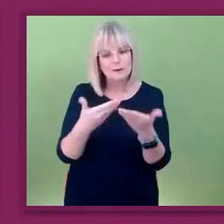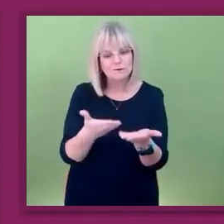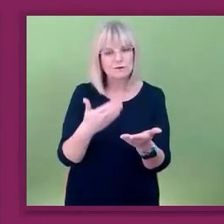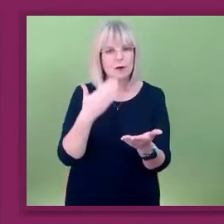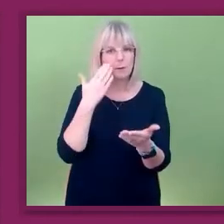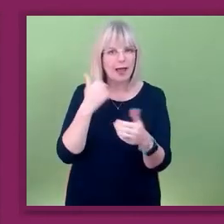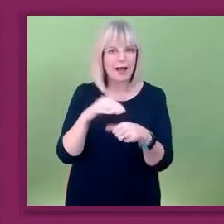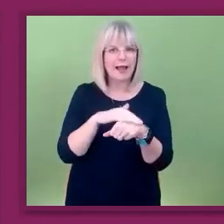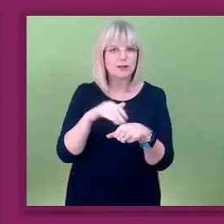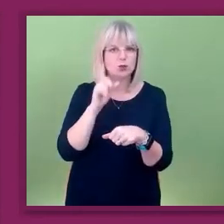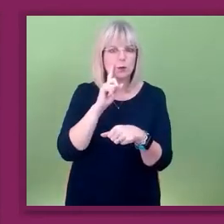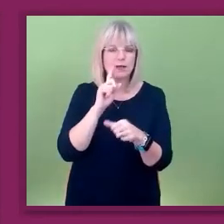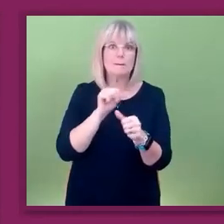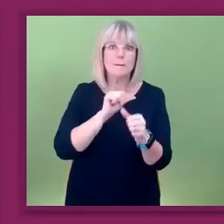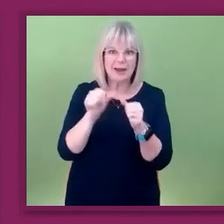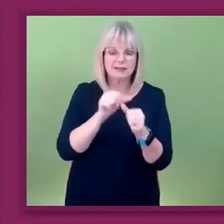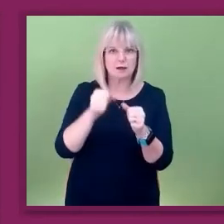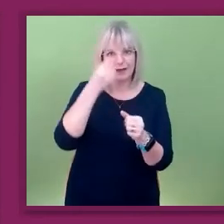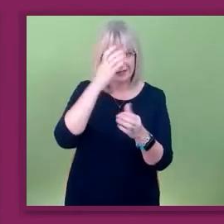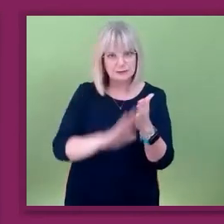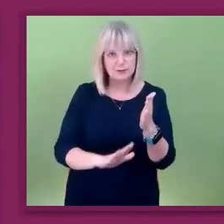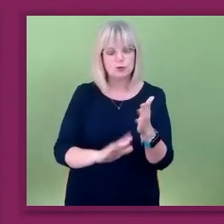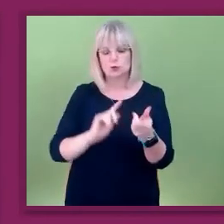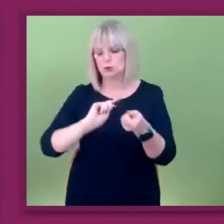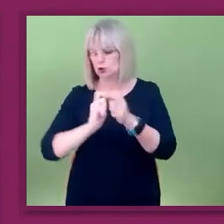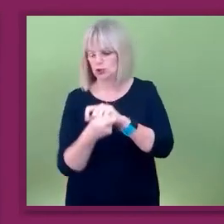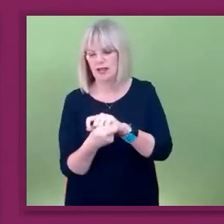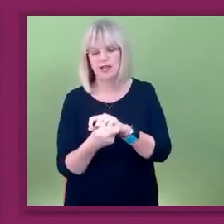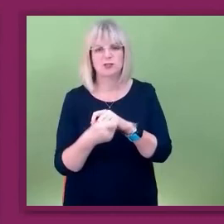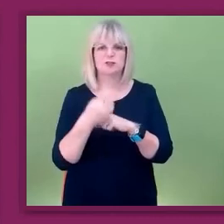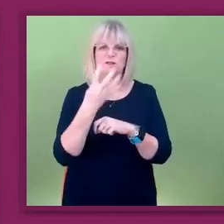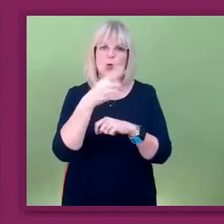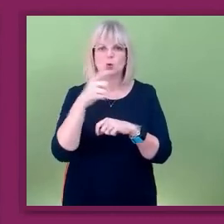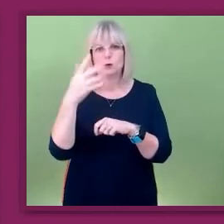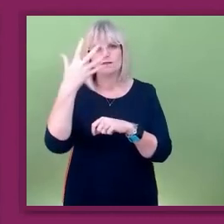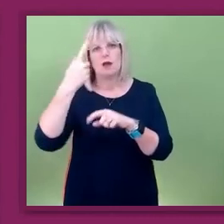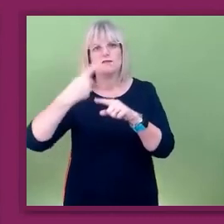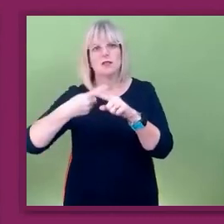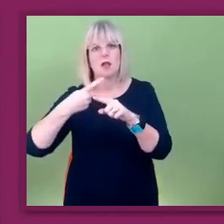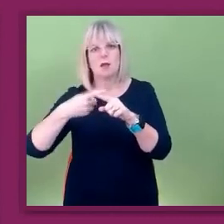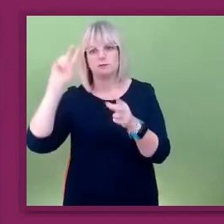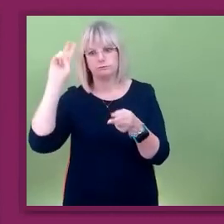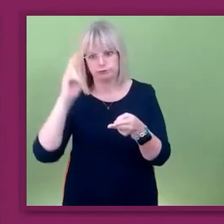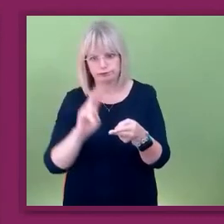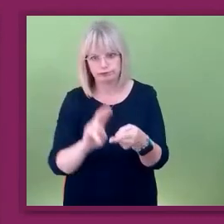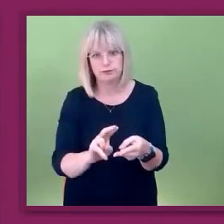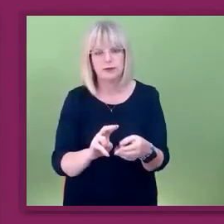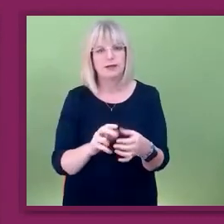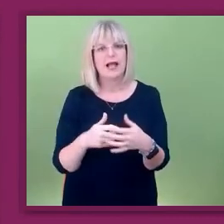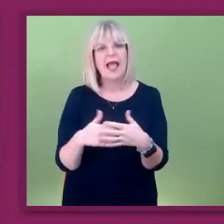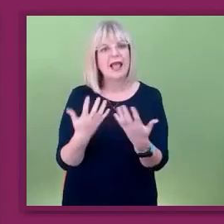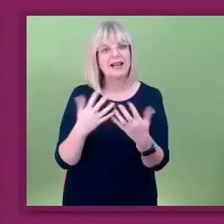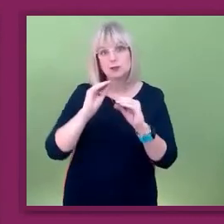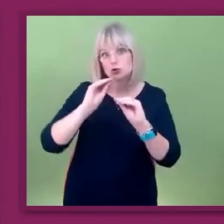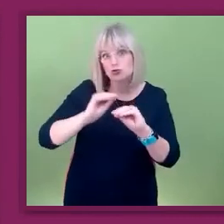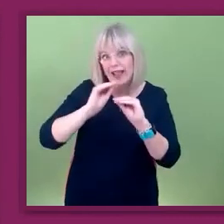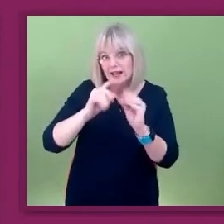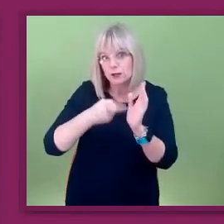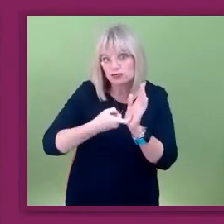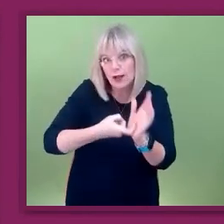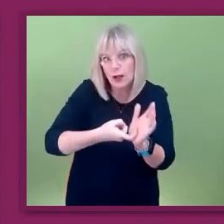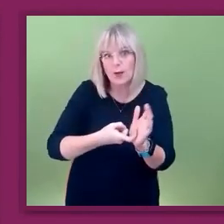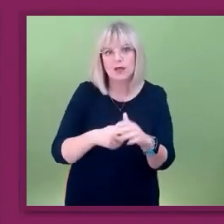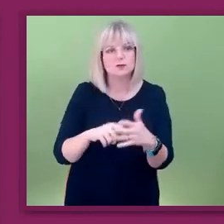to 5 times statistic? Are there policies or training you would have recommended we insist those